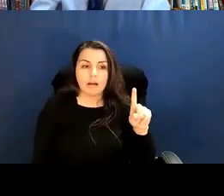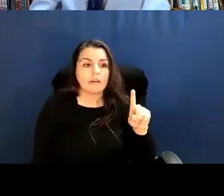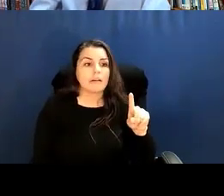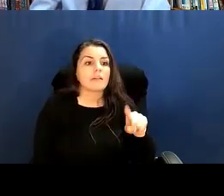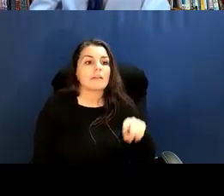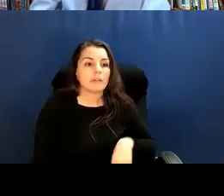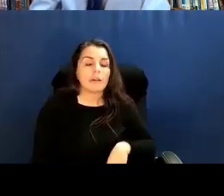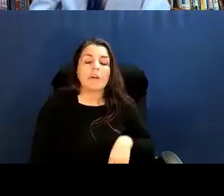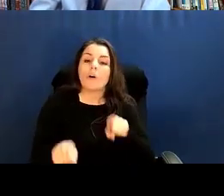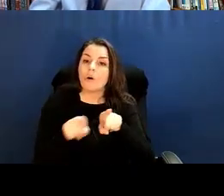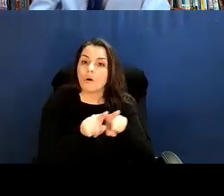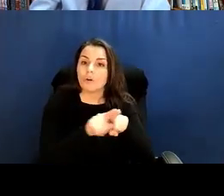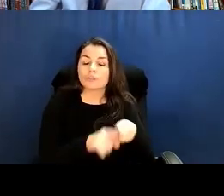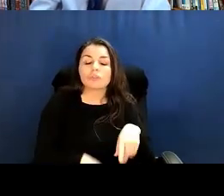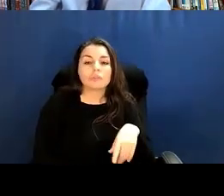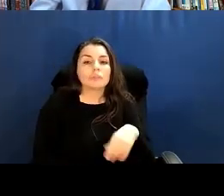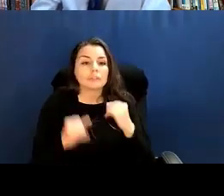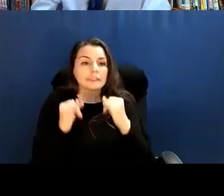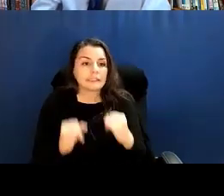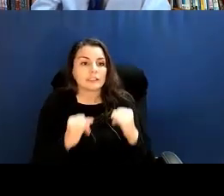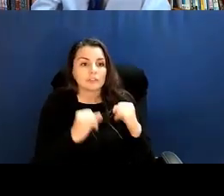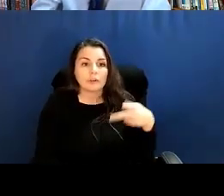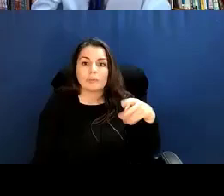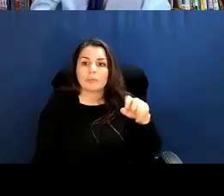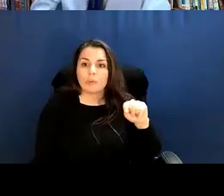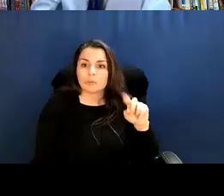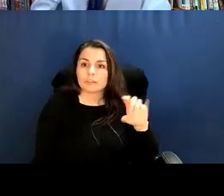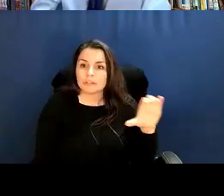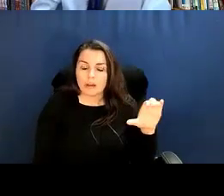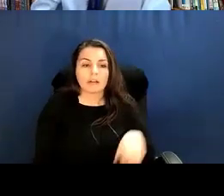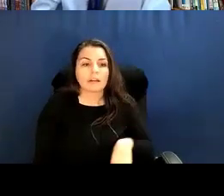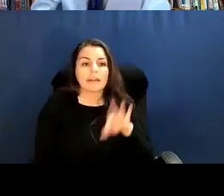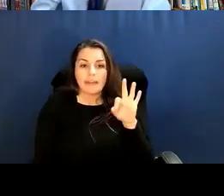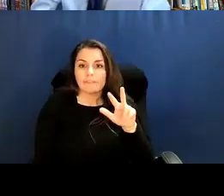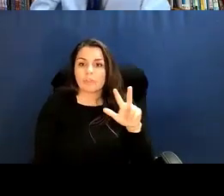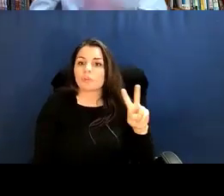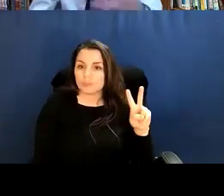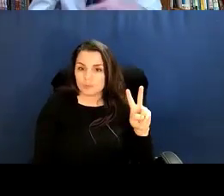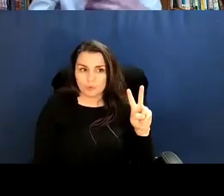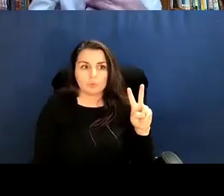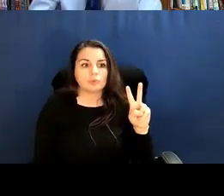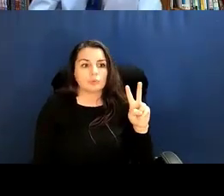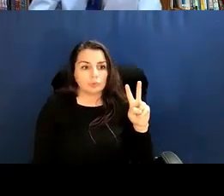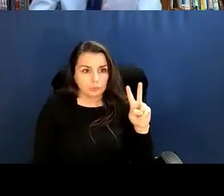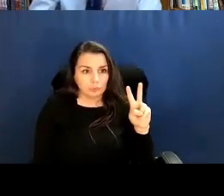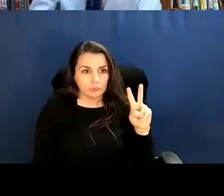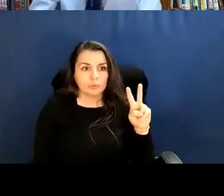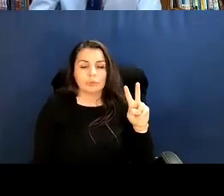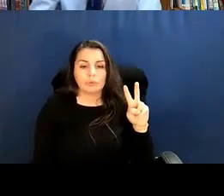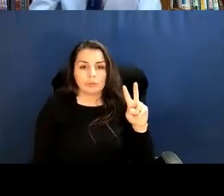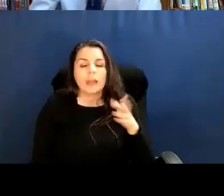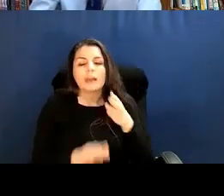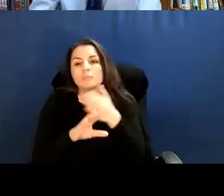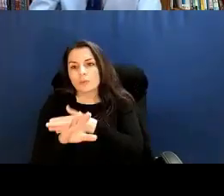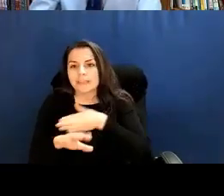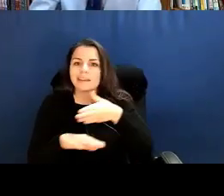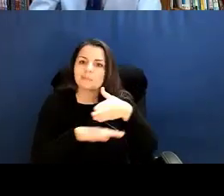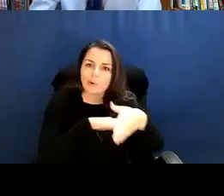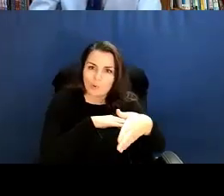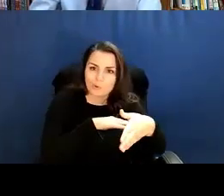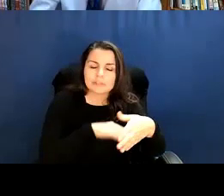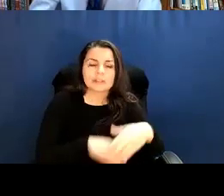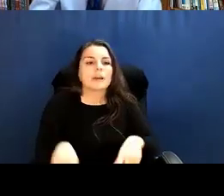the individual postdoctoral fellowships, the F32s. There are subdivisions of these, and I'll talk about